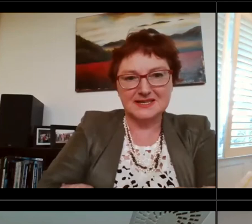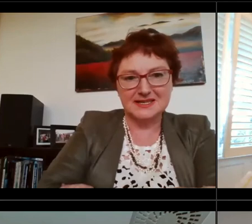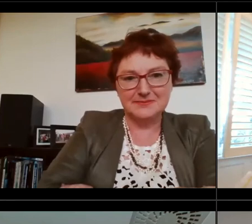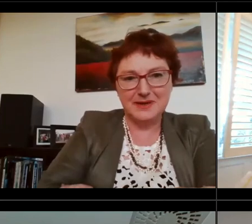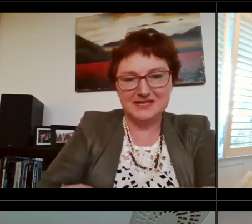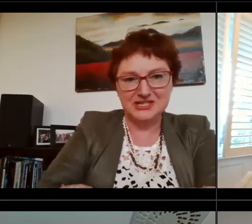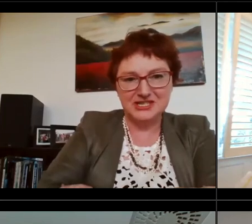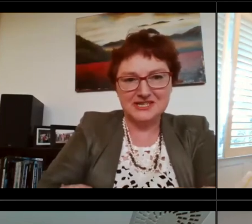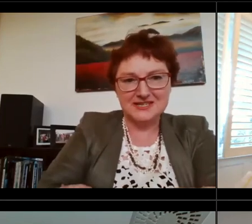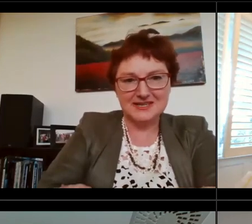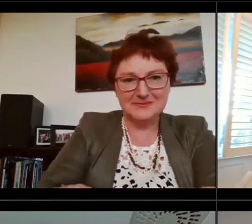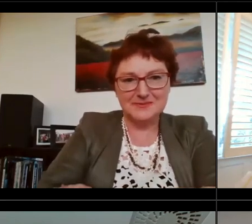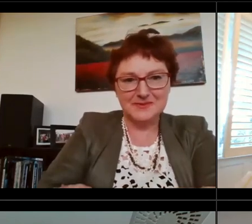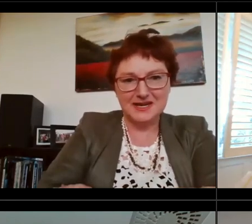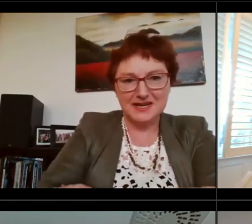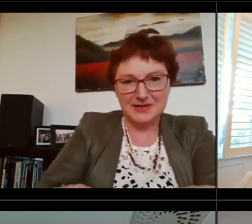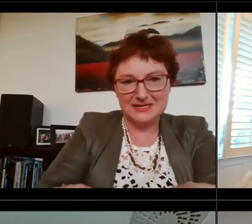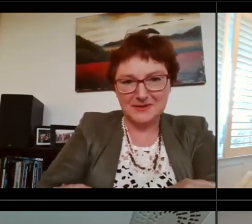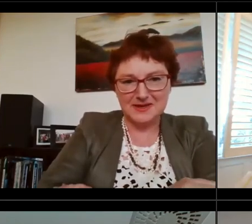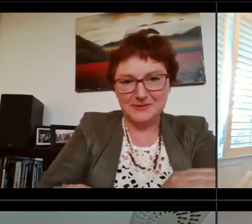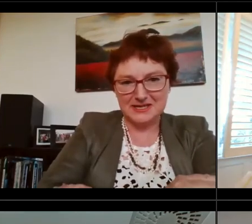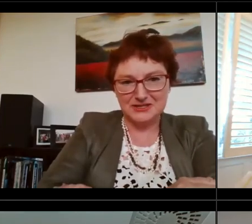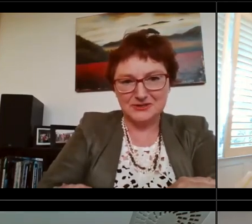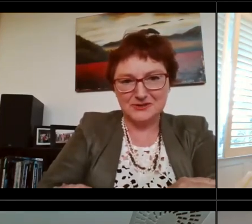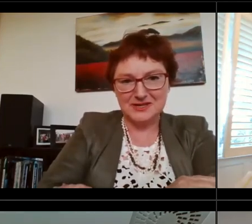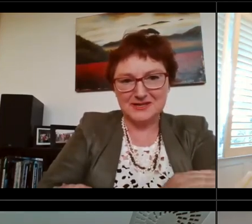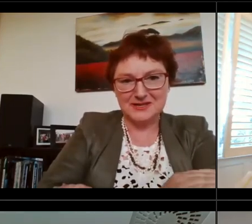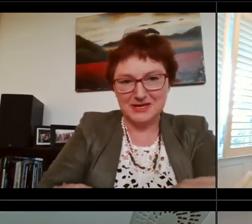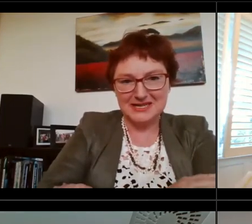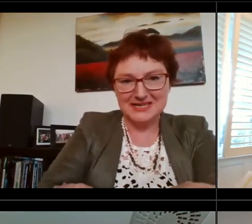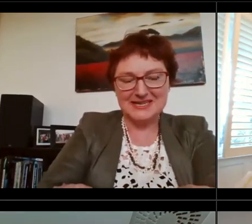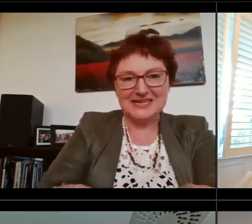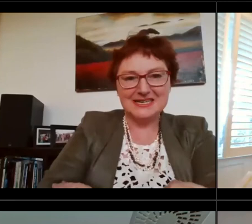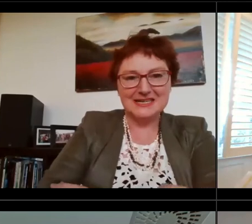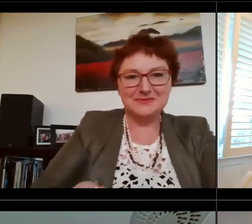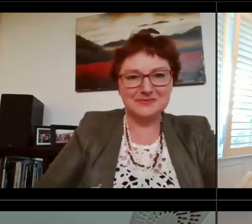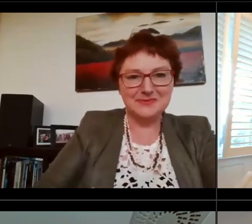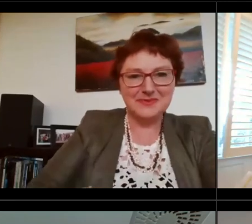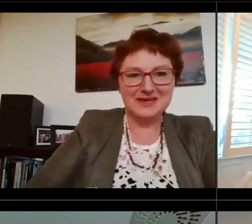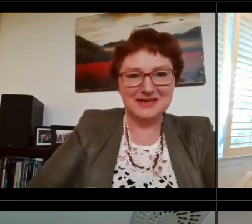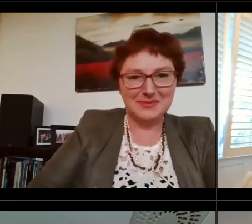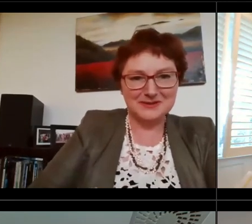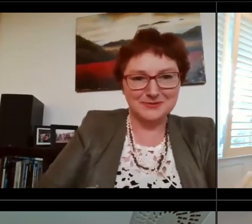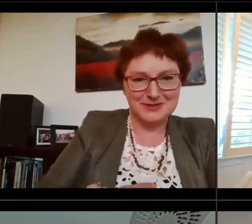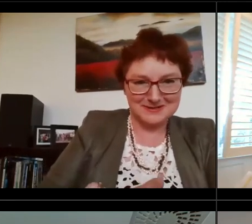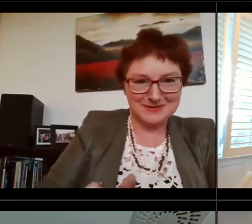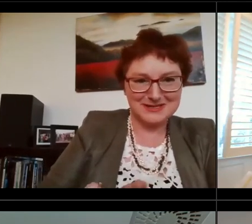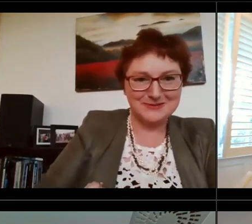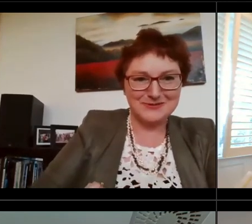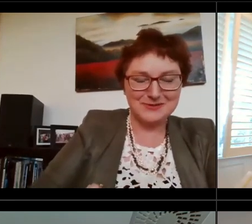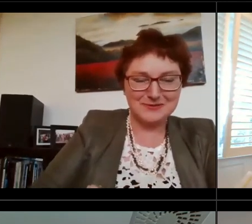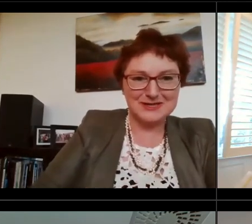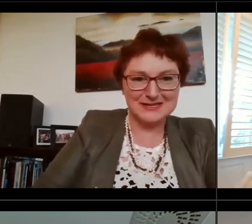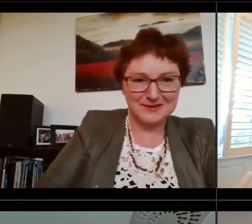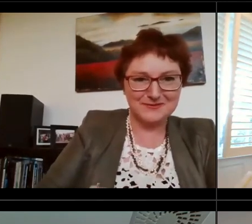response package. They are ones we think we can do quickly. But of course, we're